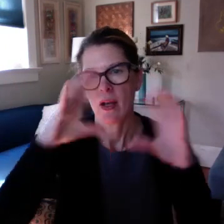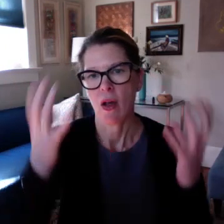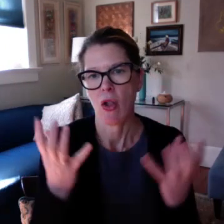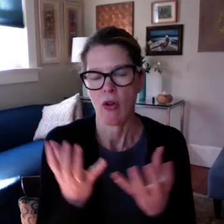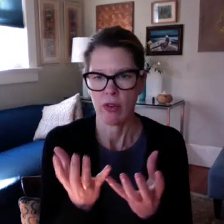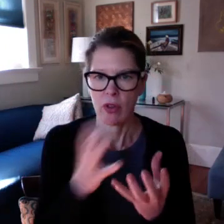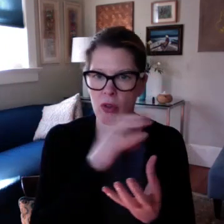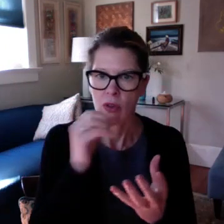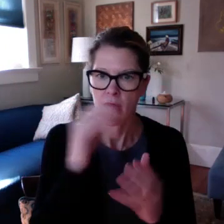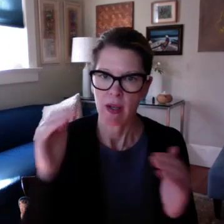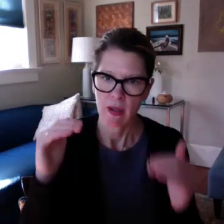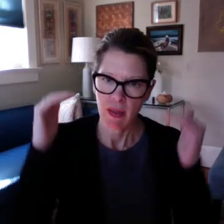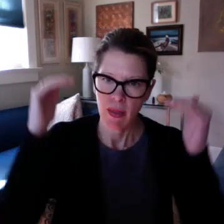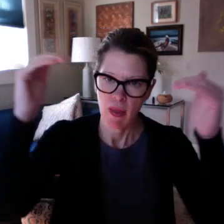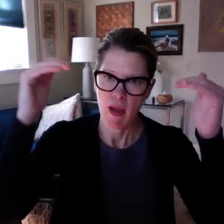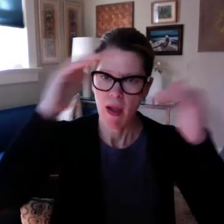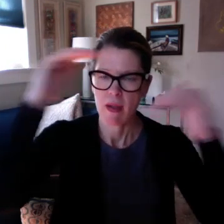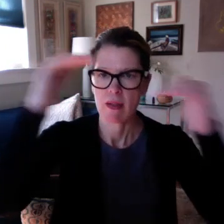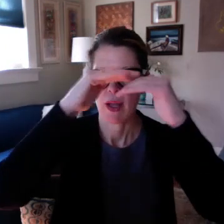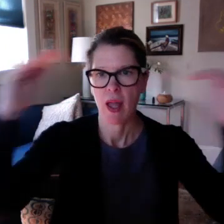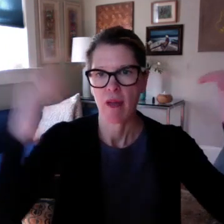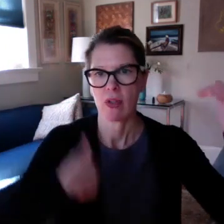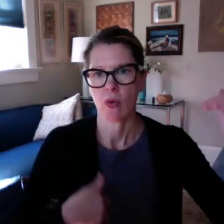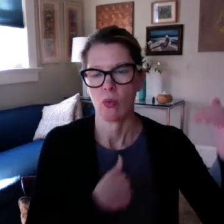the highest heaven